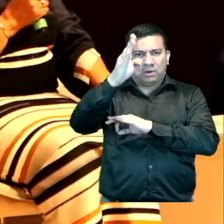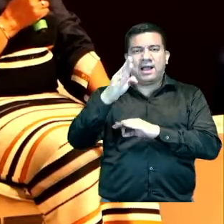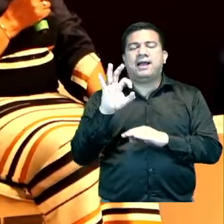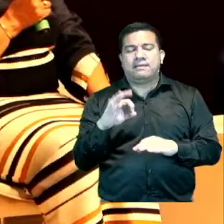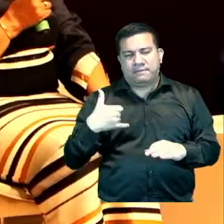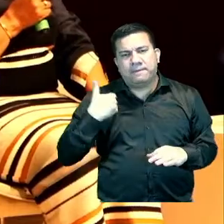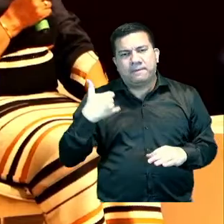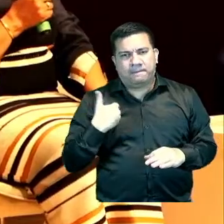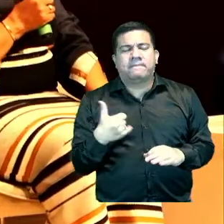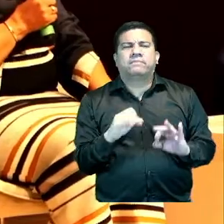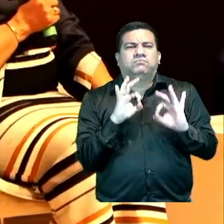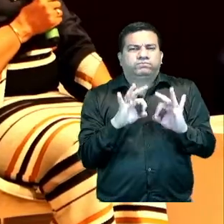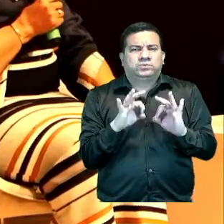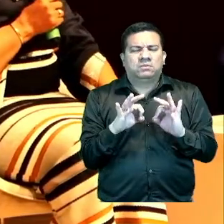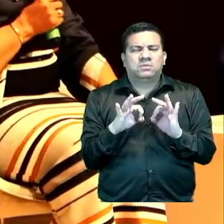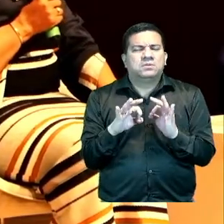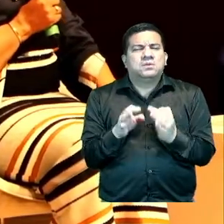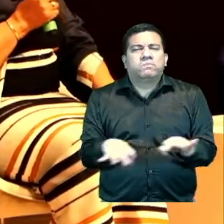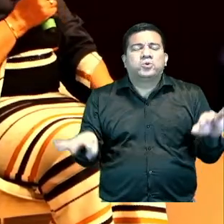these youth.